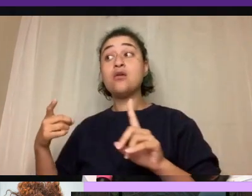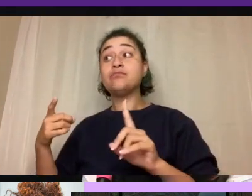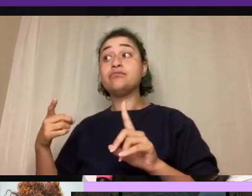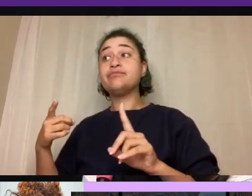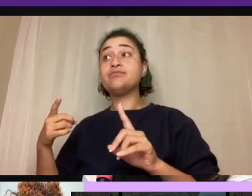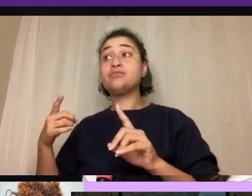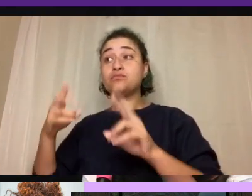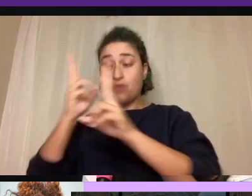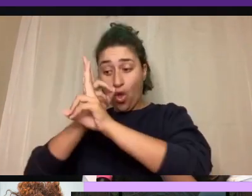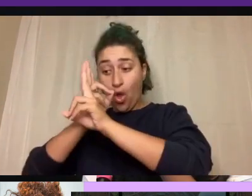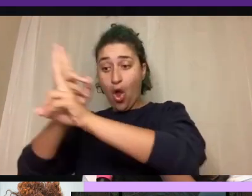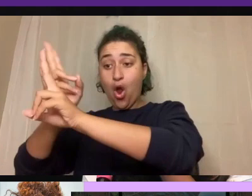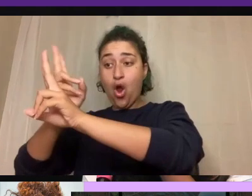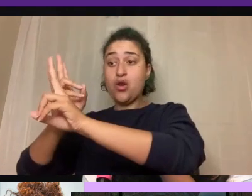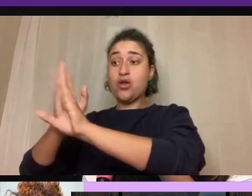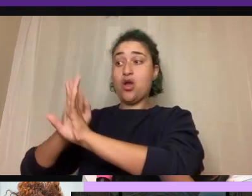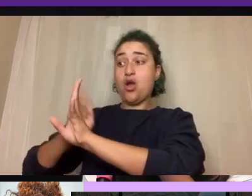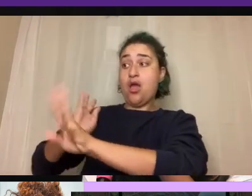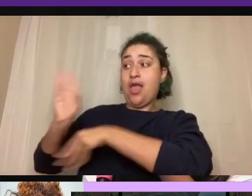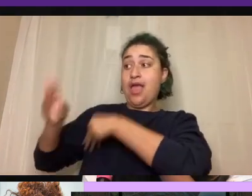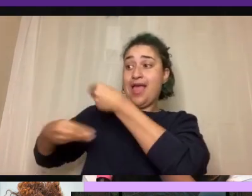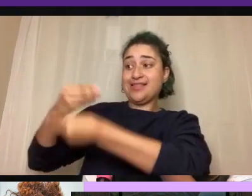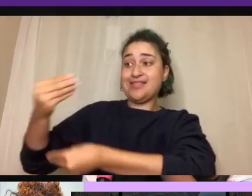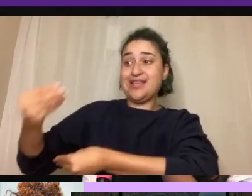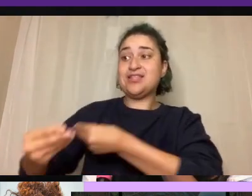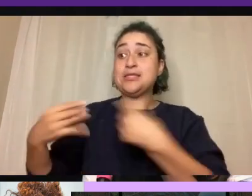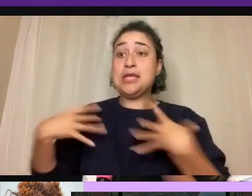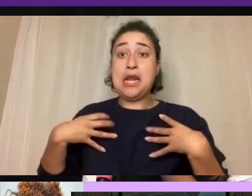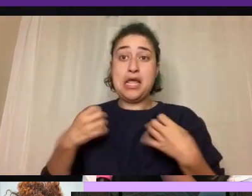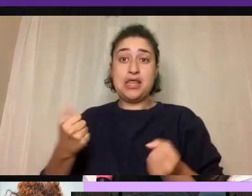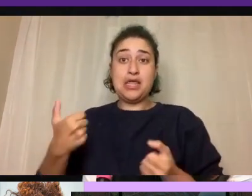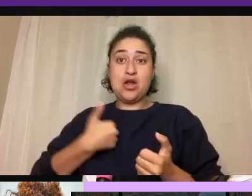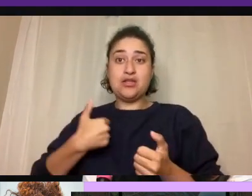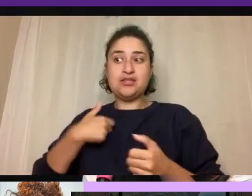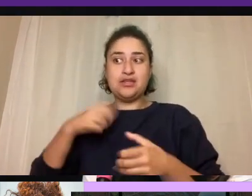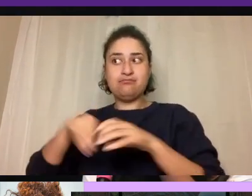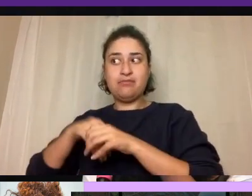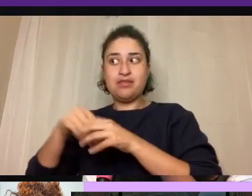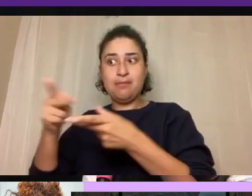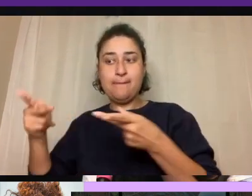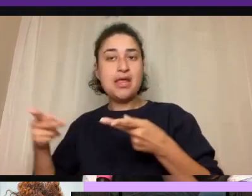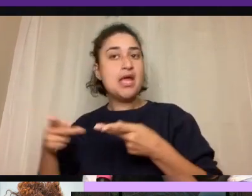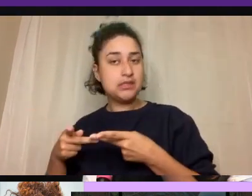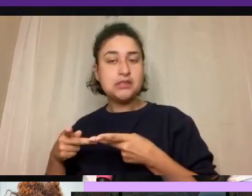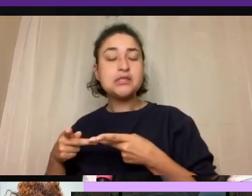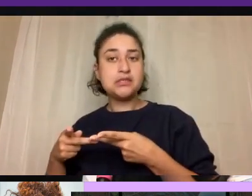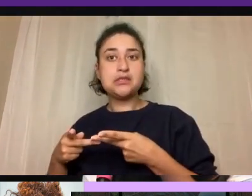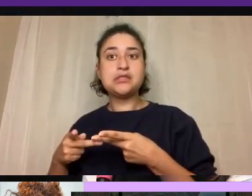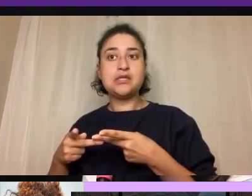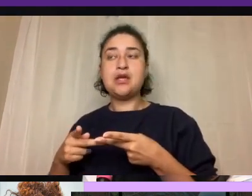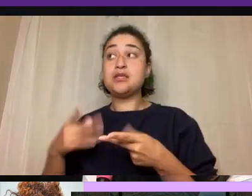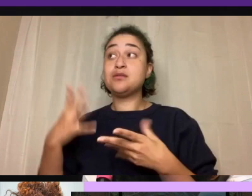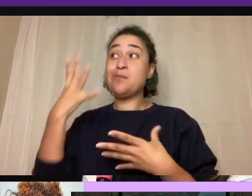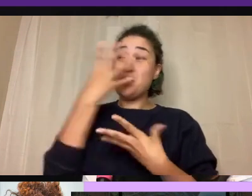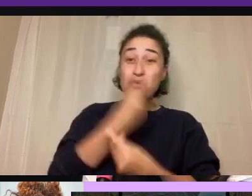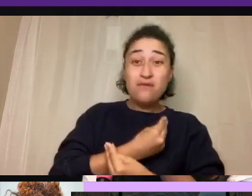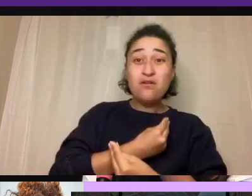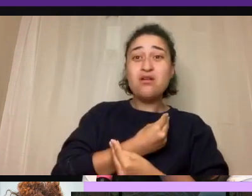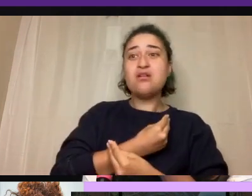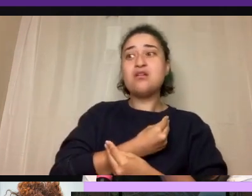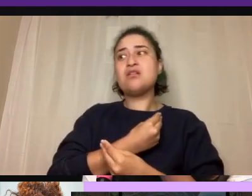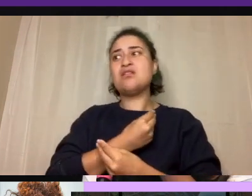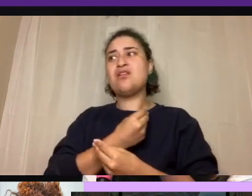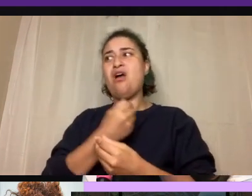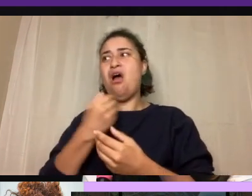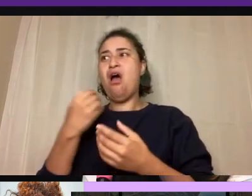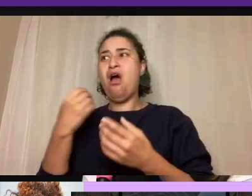and doing our own healing work, which has been beautiful and difficult and honest and